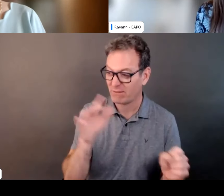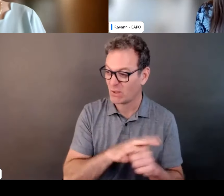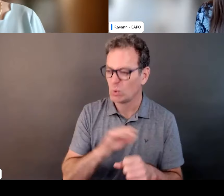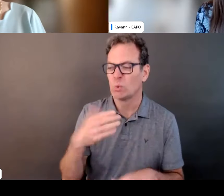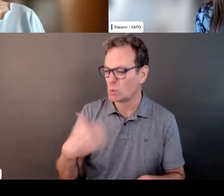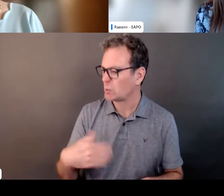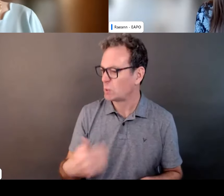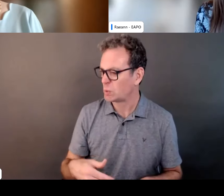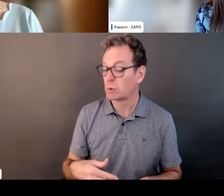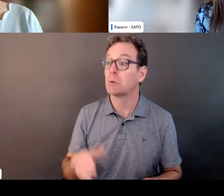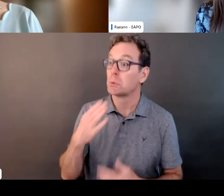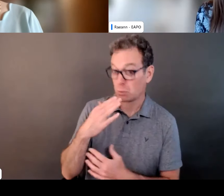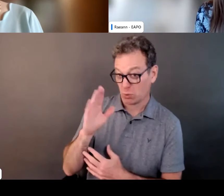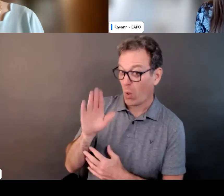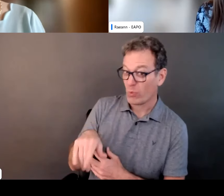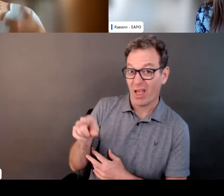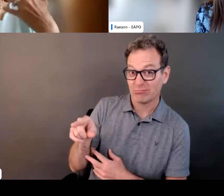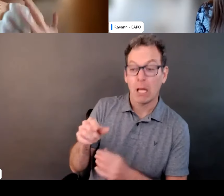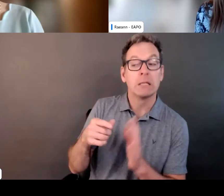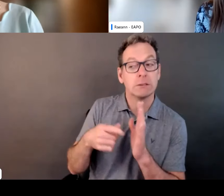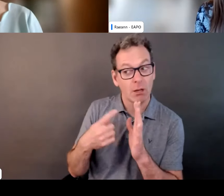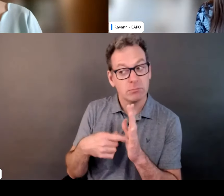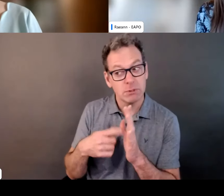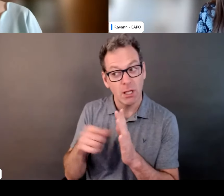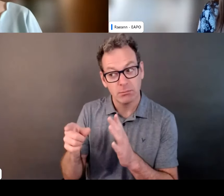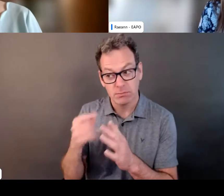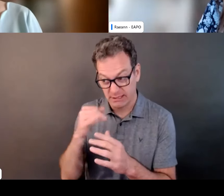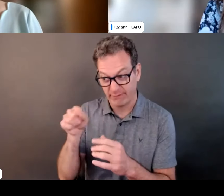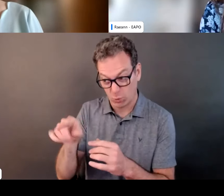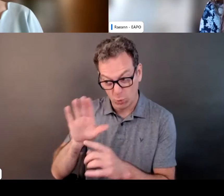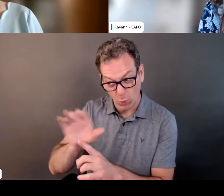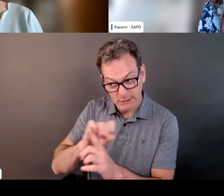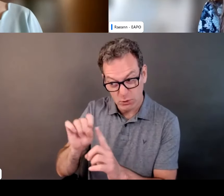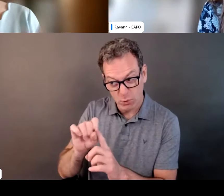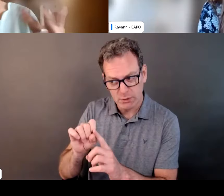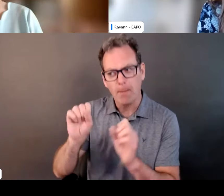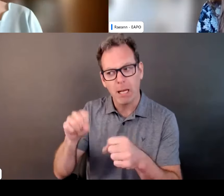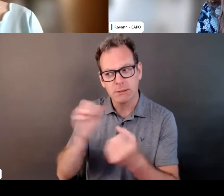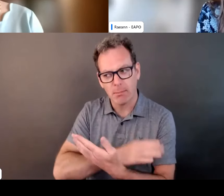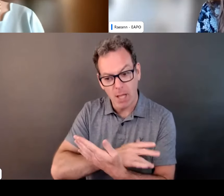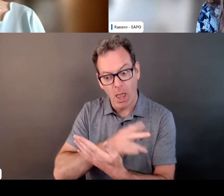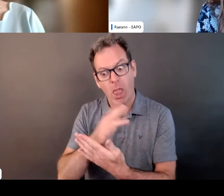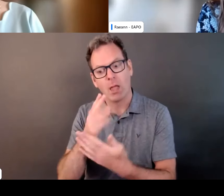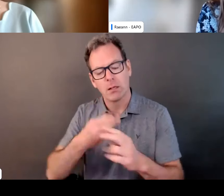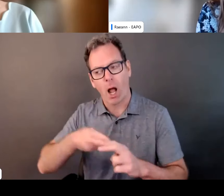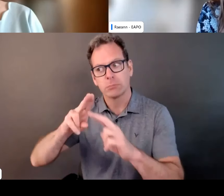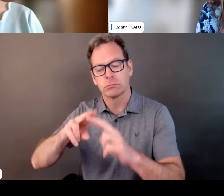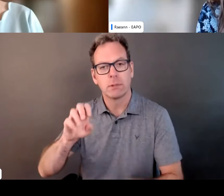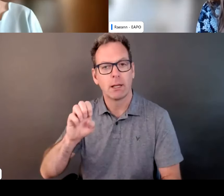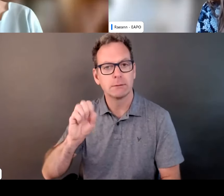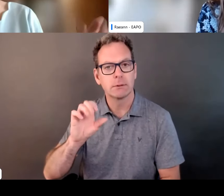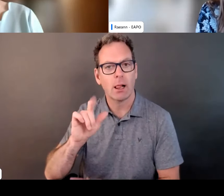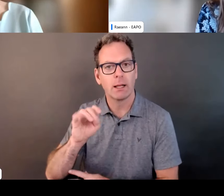Sometimes when people are in these sorts of situations, things can escalate. Are you ever finding that you're getting rough with your